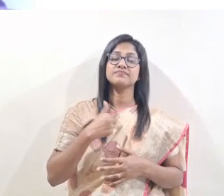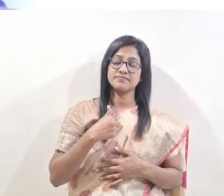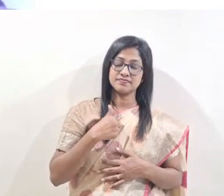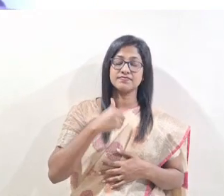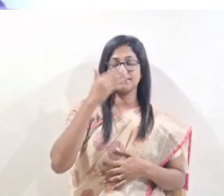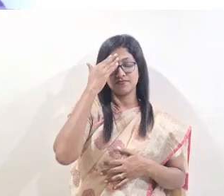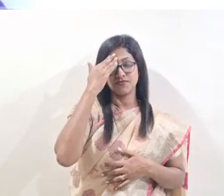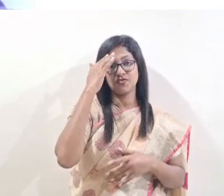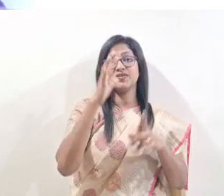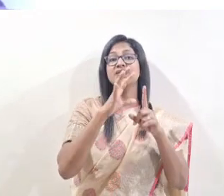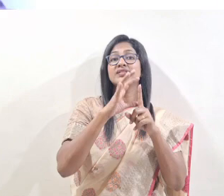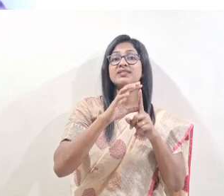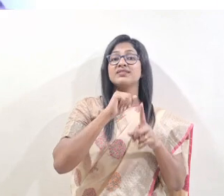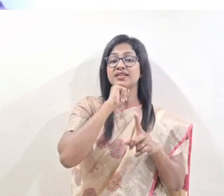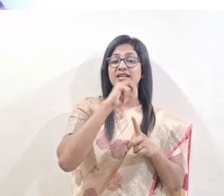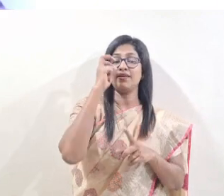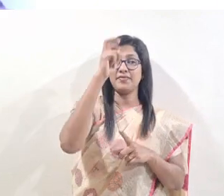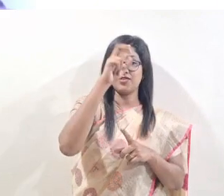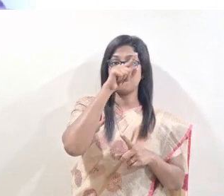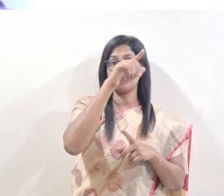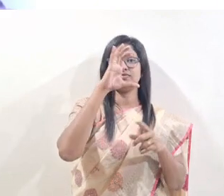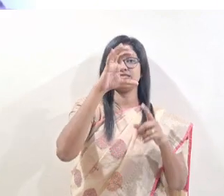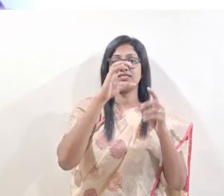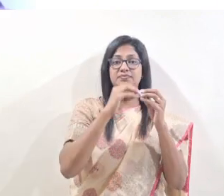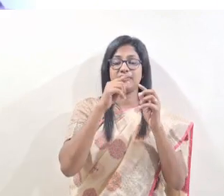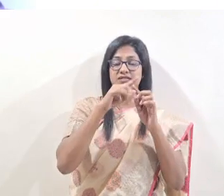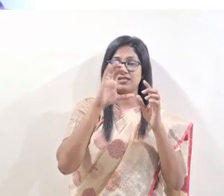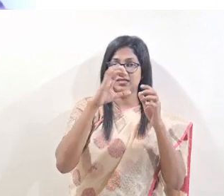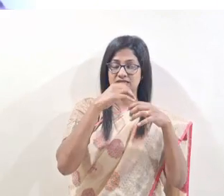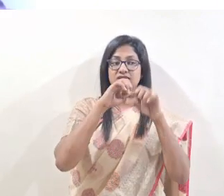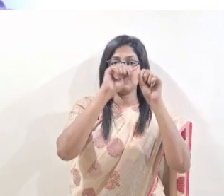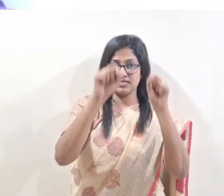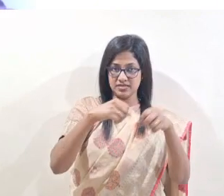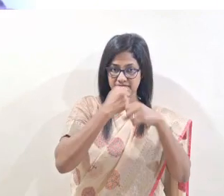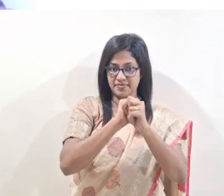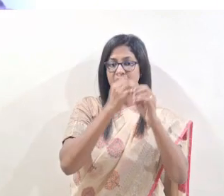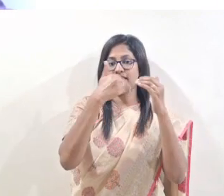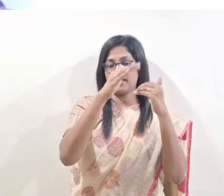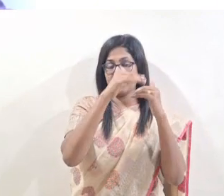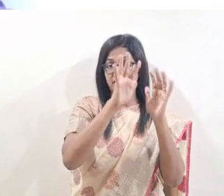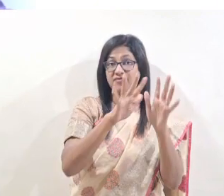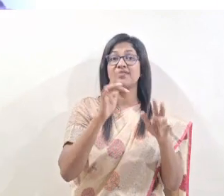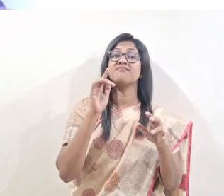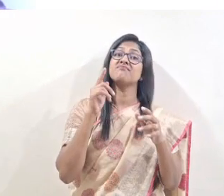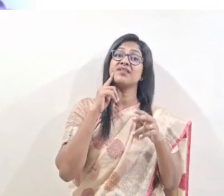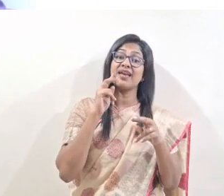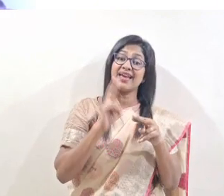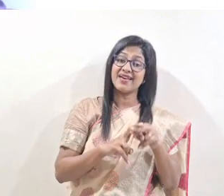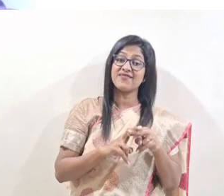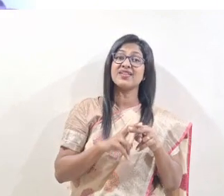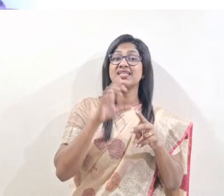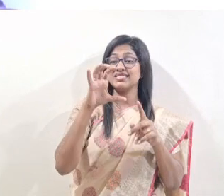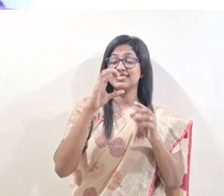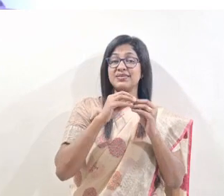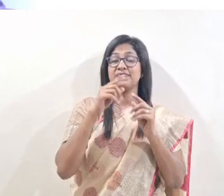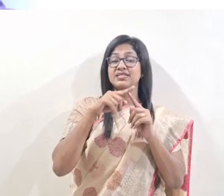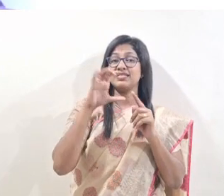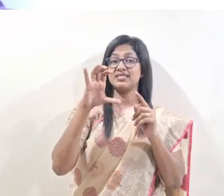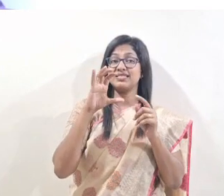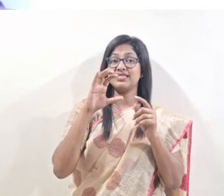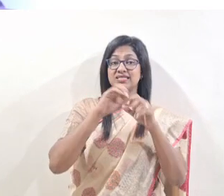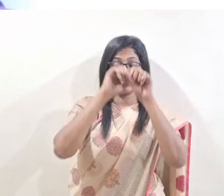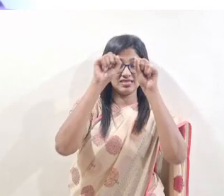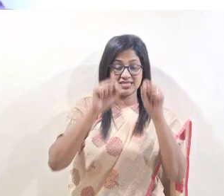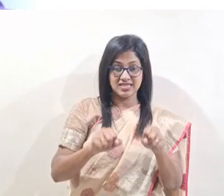I know that Delhi Metro has been developing a CBTC system. It would be great if we could have a